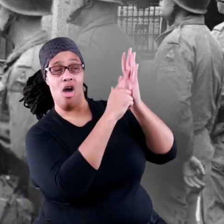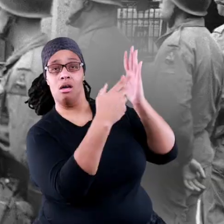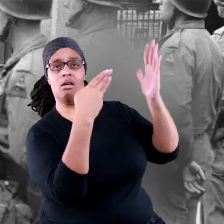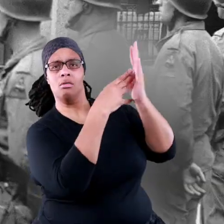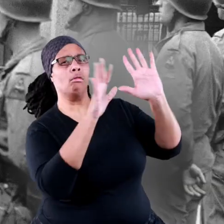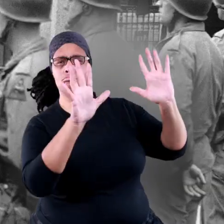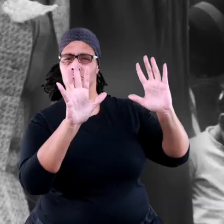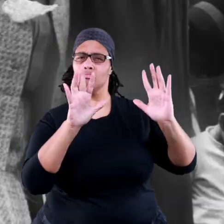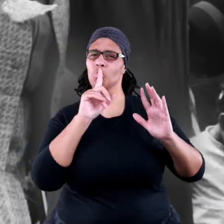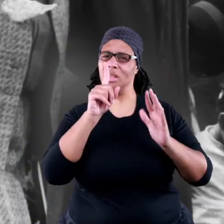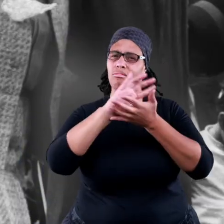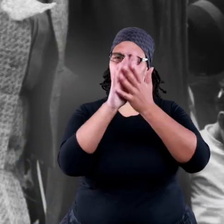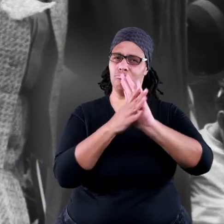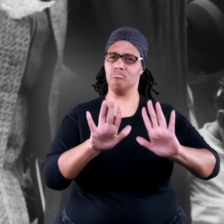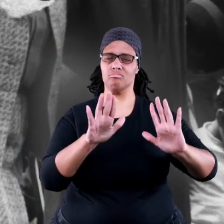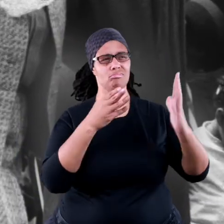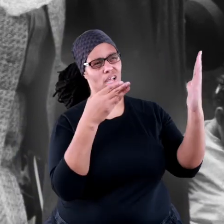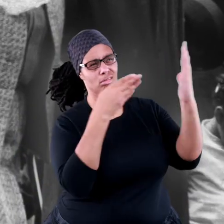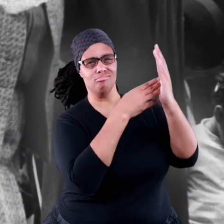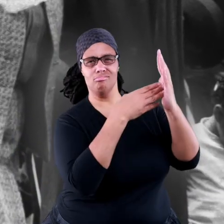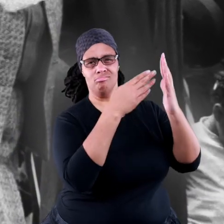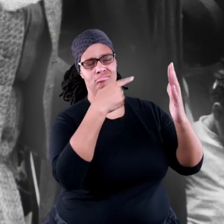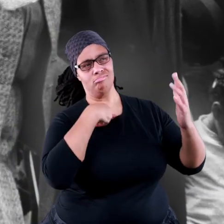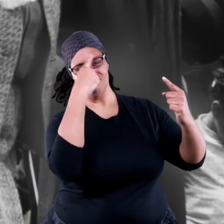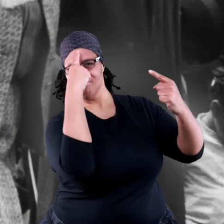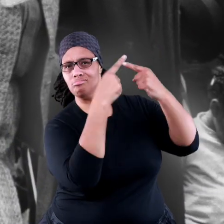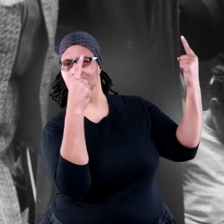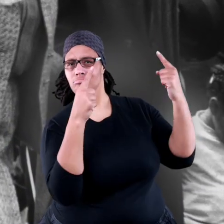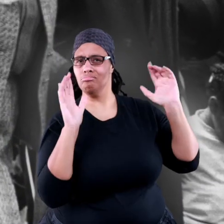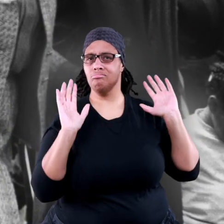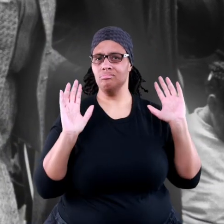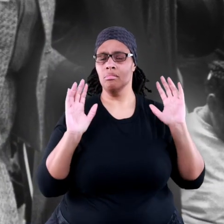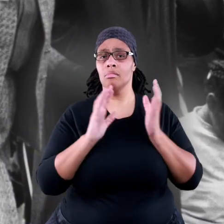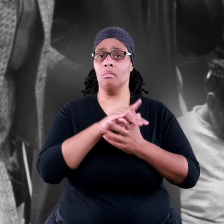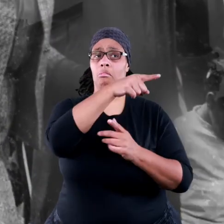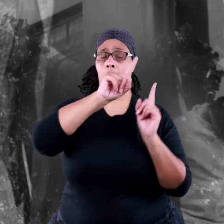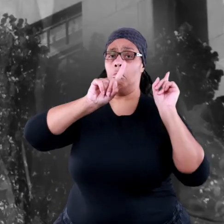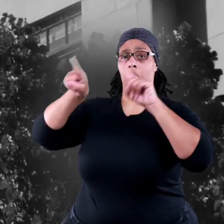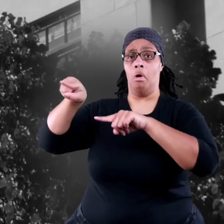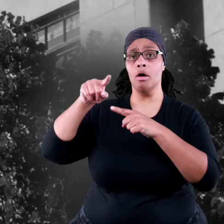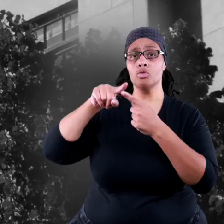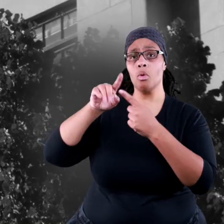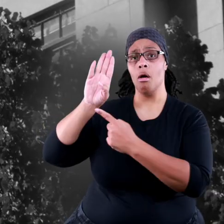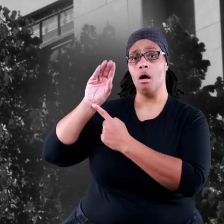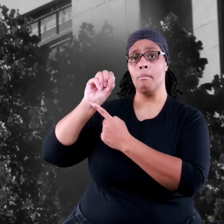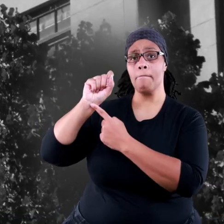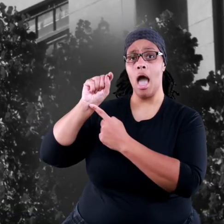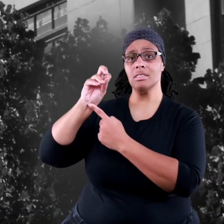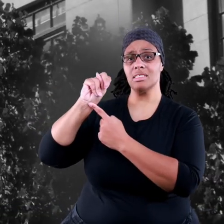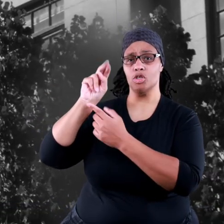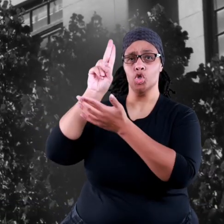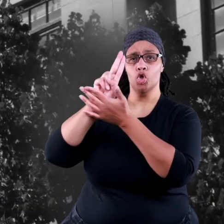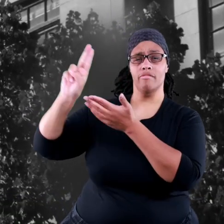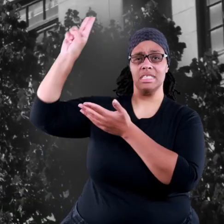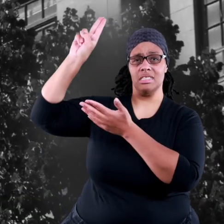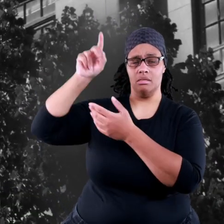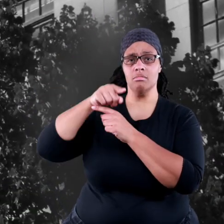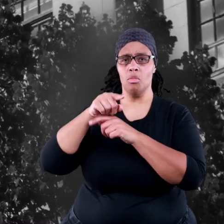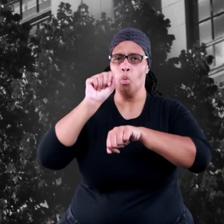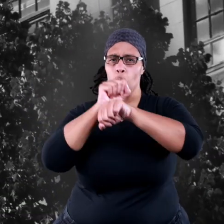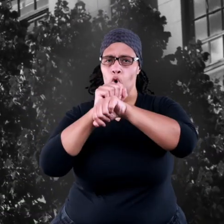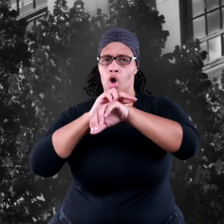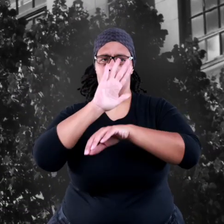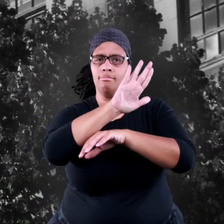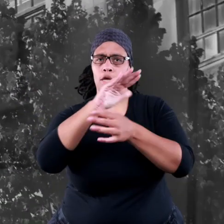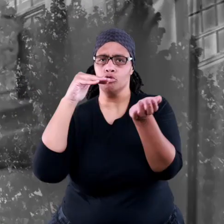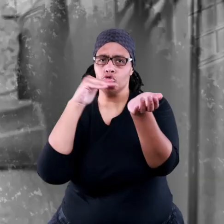certain law as a form of peaceful protest. Martin Jr. entered Boston